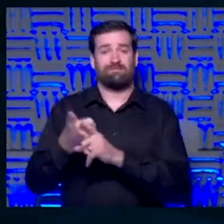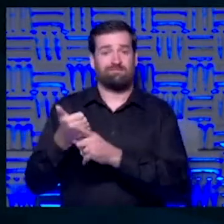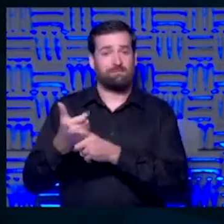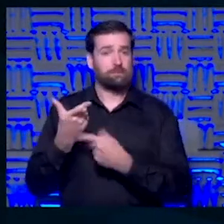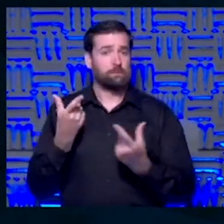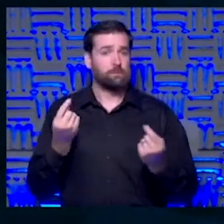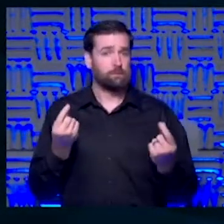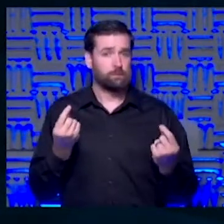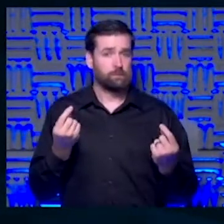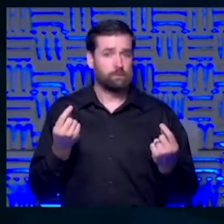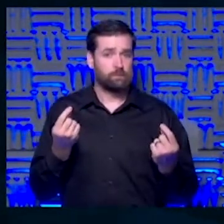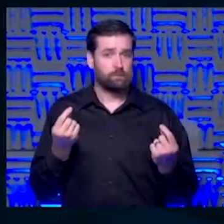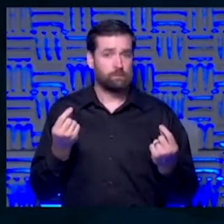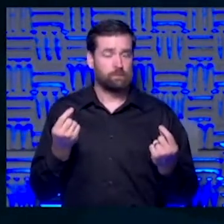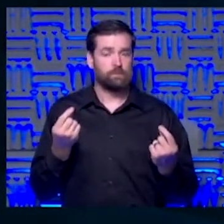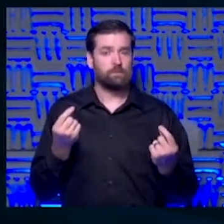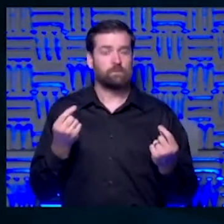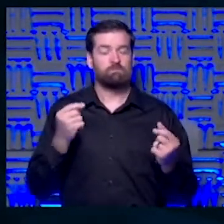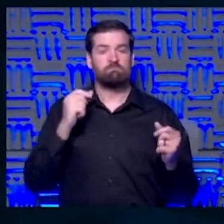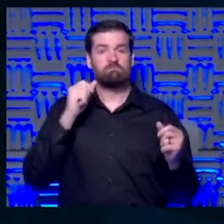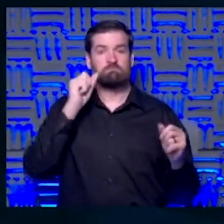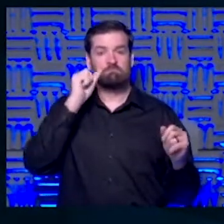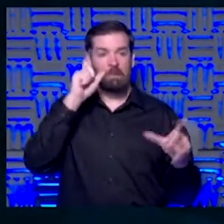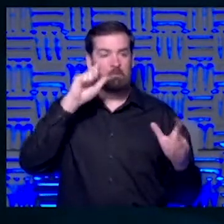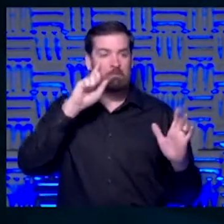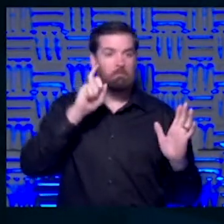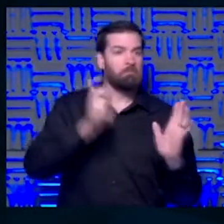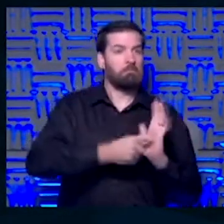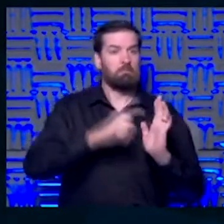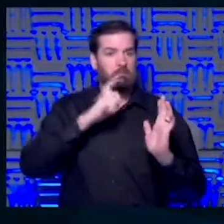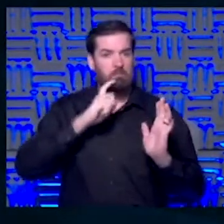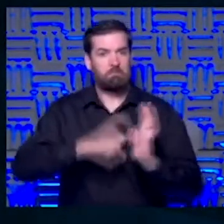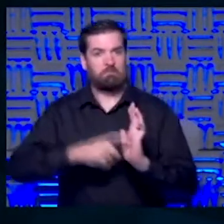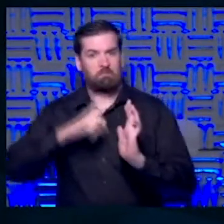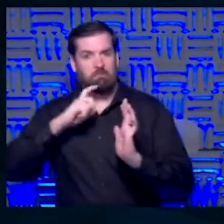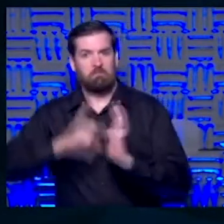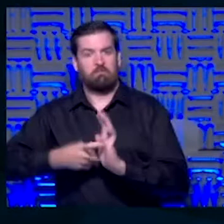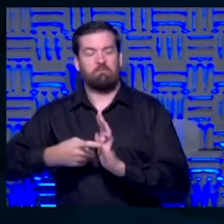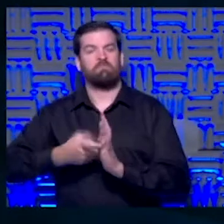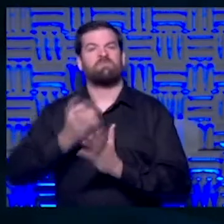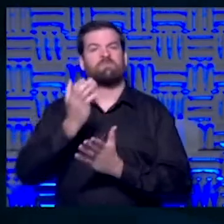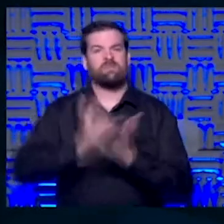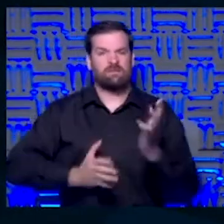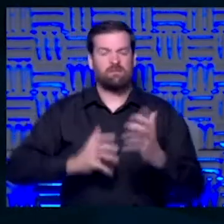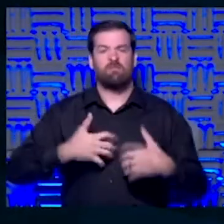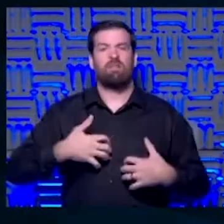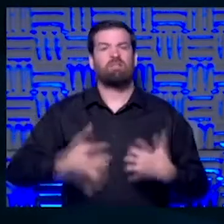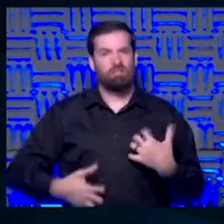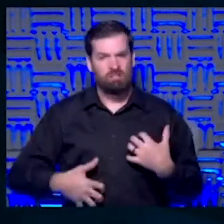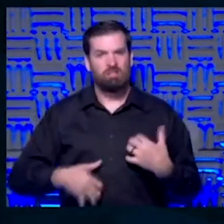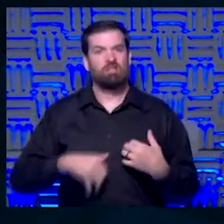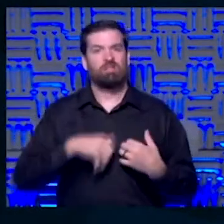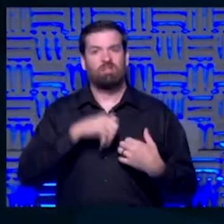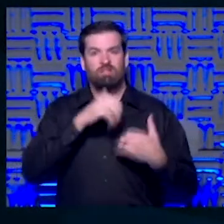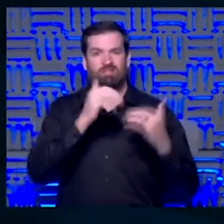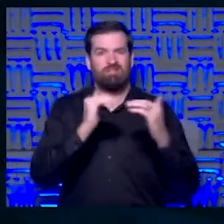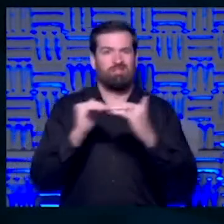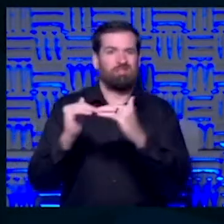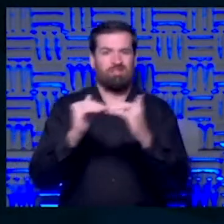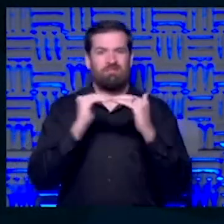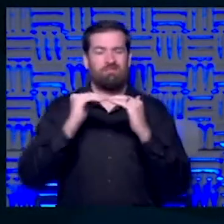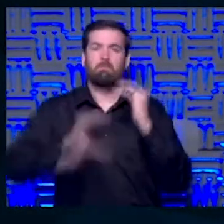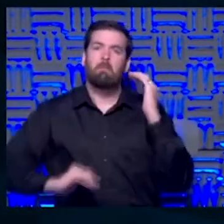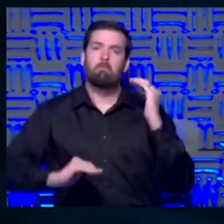essentially awakened some from their slumbers as it relates to the injustices that have existed for a long